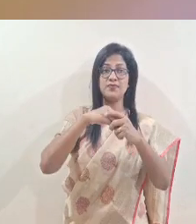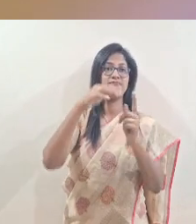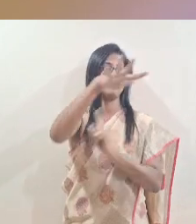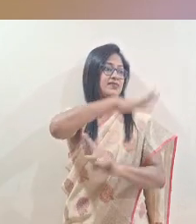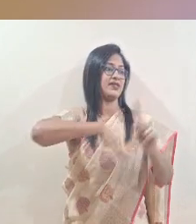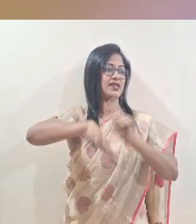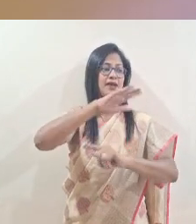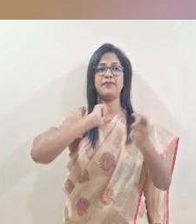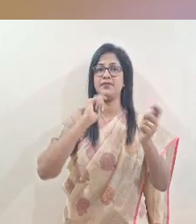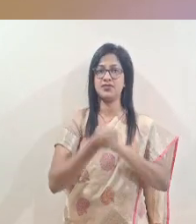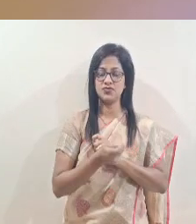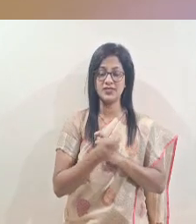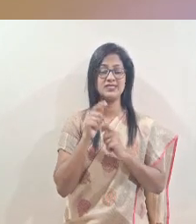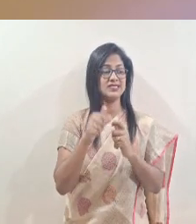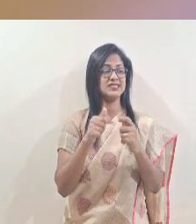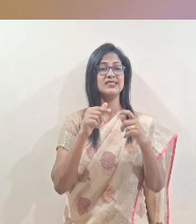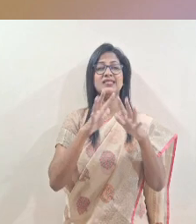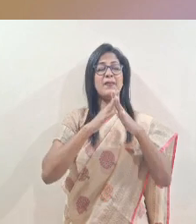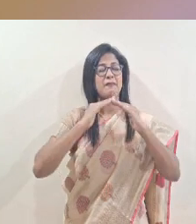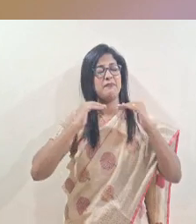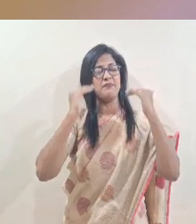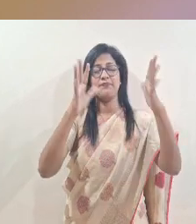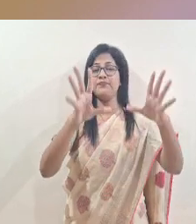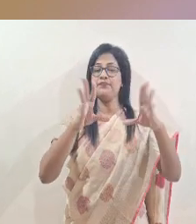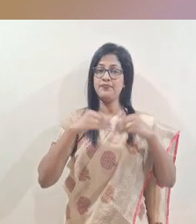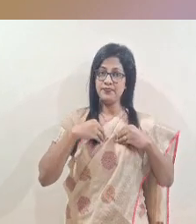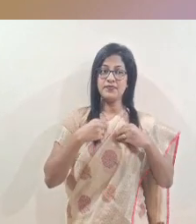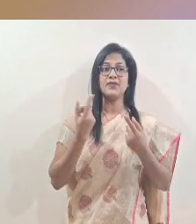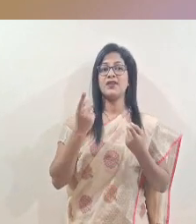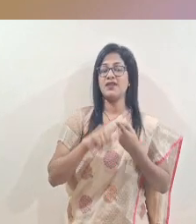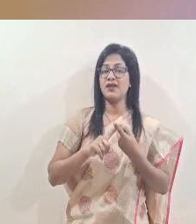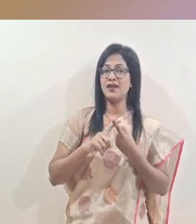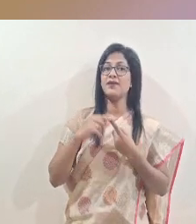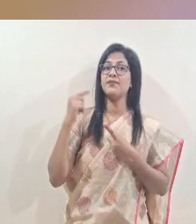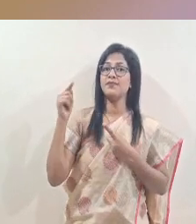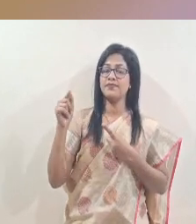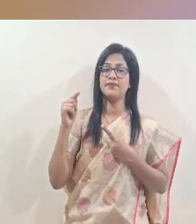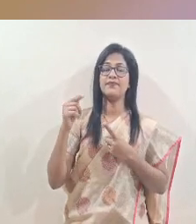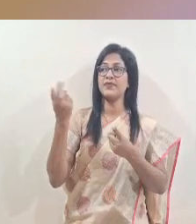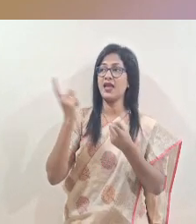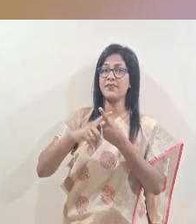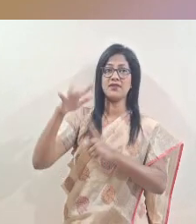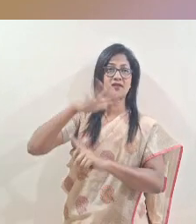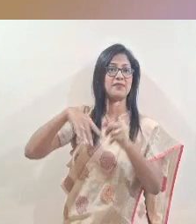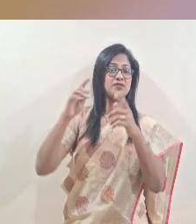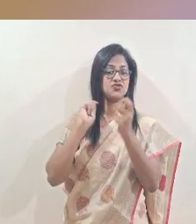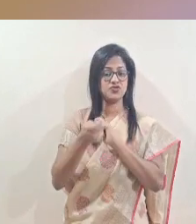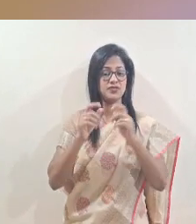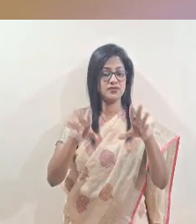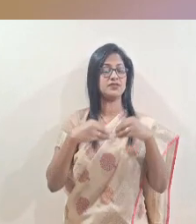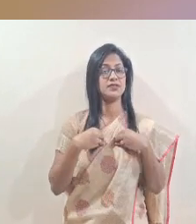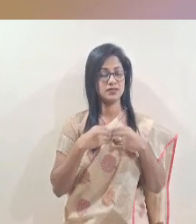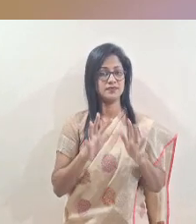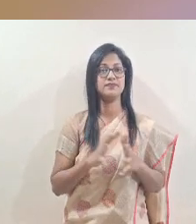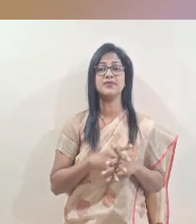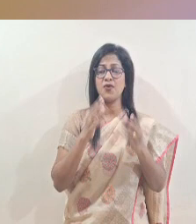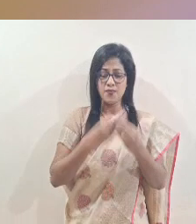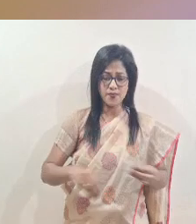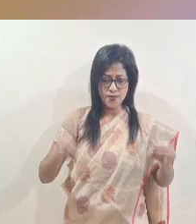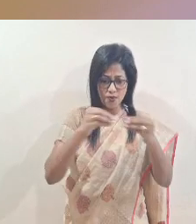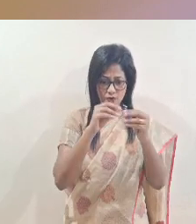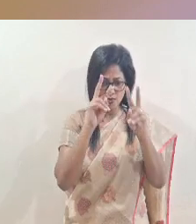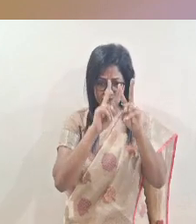change, and it is highly susceptible to the effects of climate change. Now, when you look further, you can see that